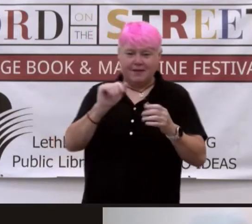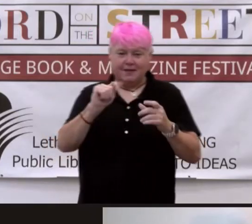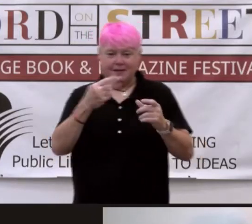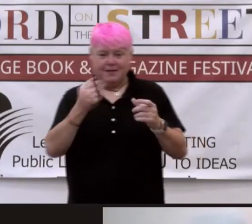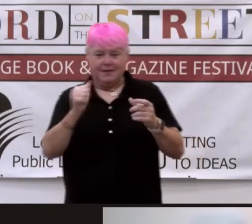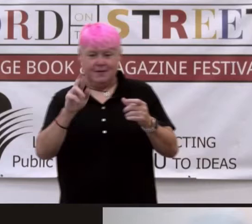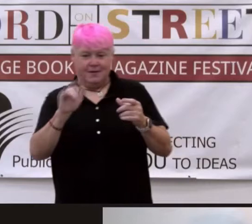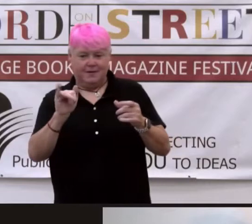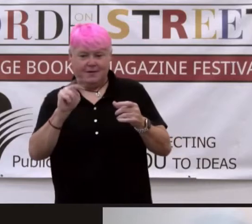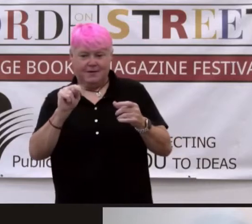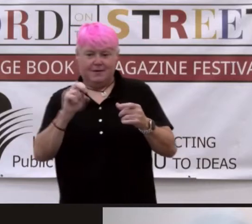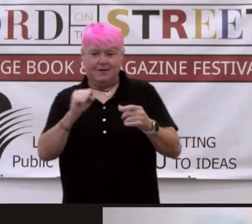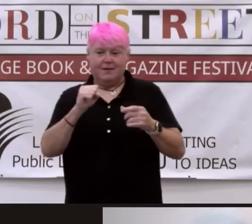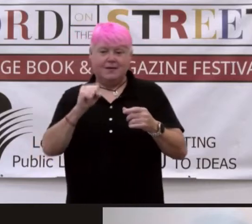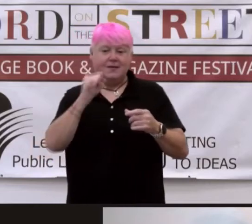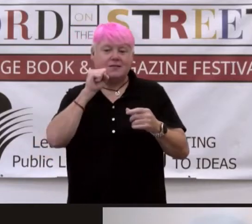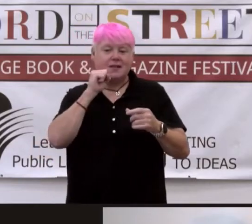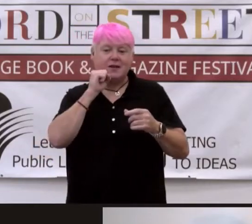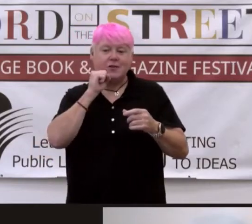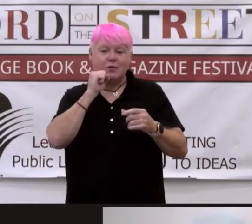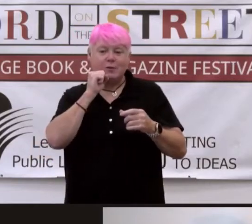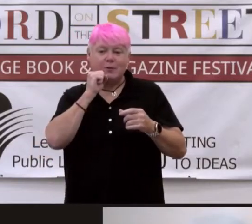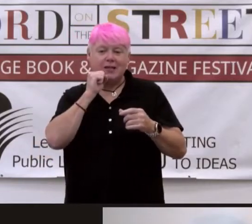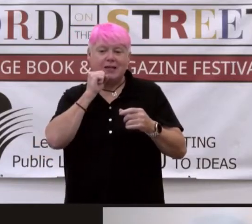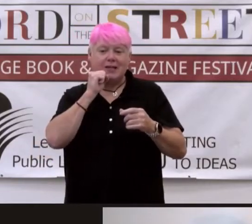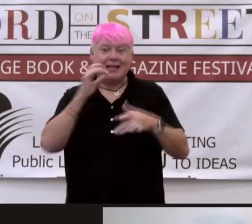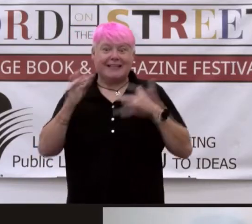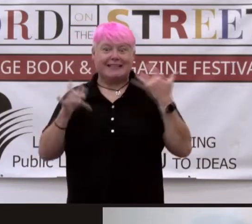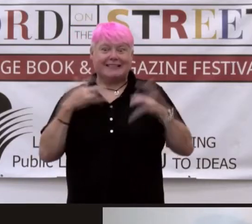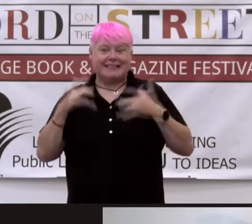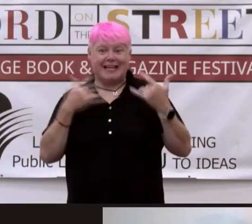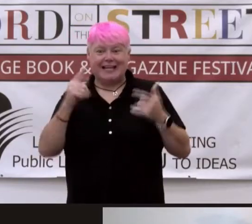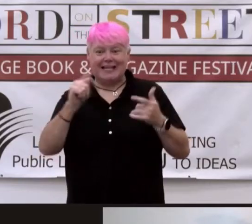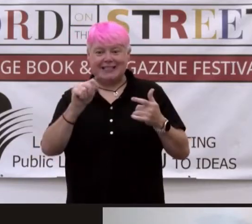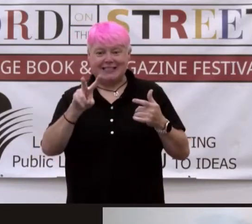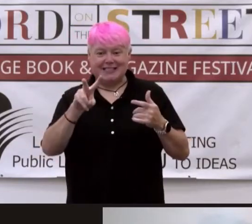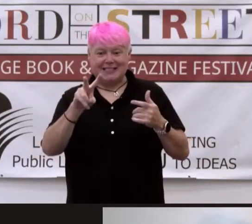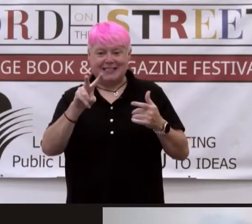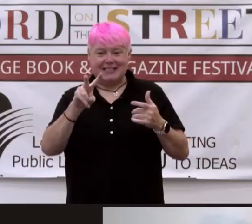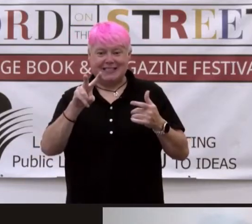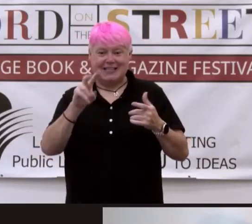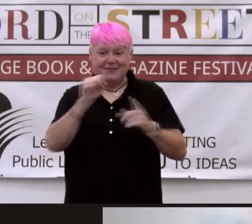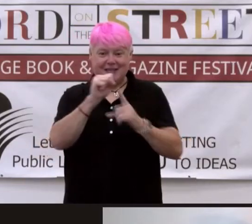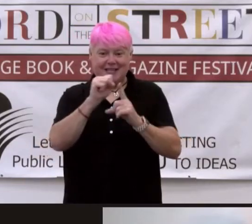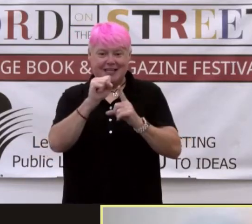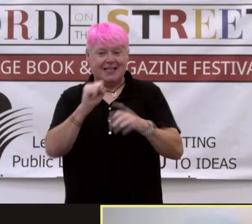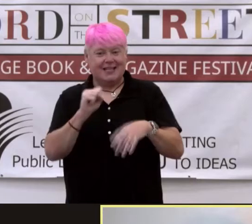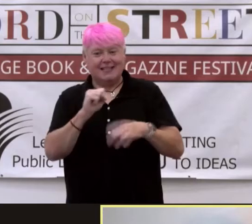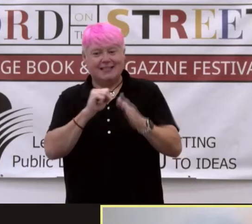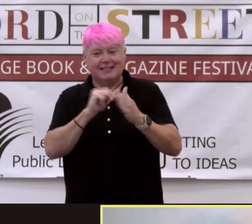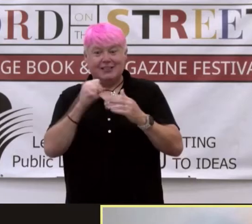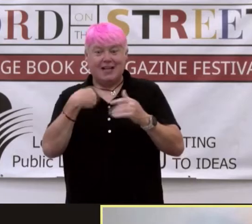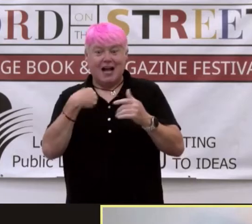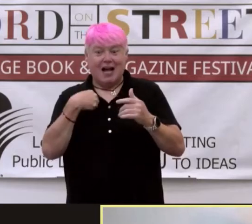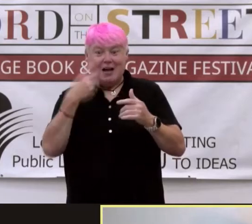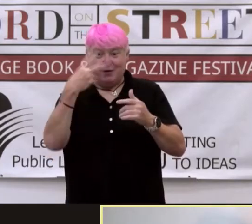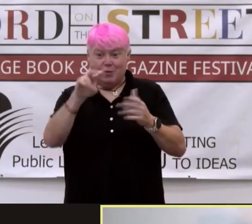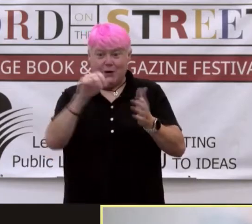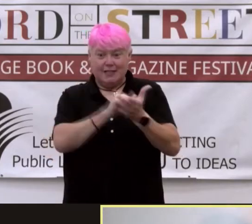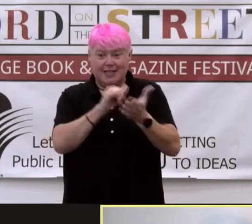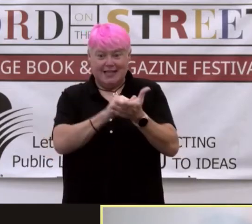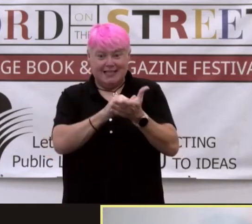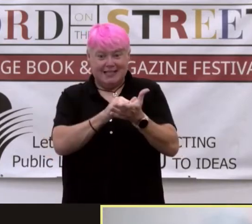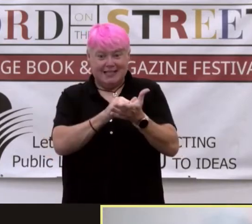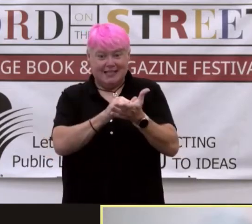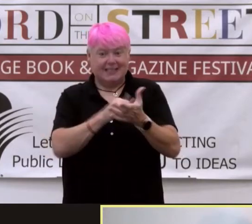comment, Sadie would be such an exciting TV series. Catherine would definitely watch it. I would also watch that. There was actually